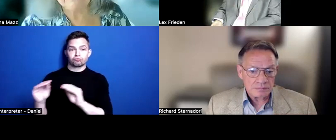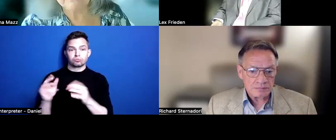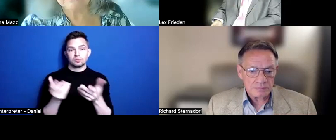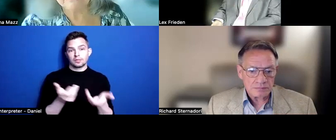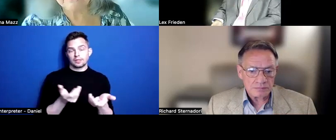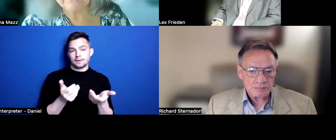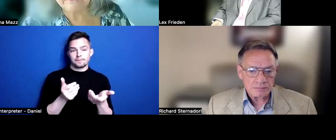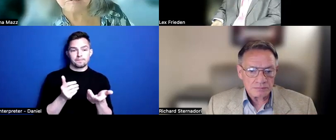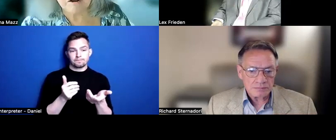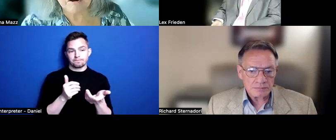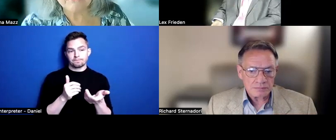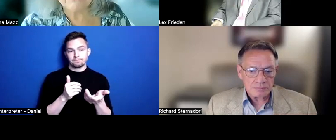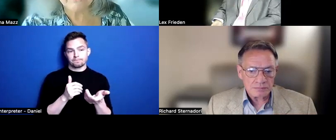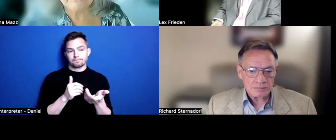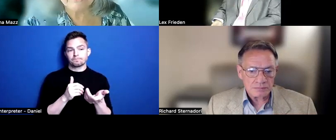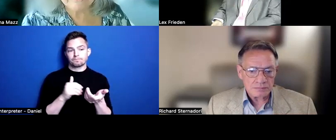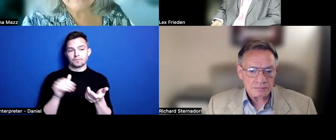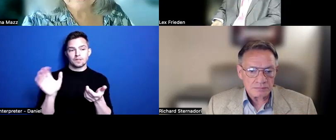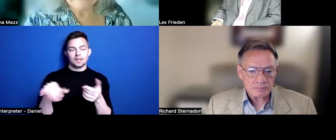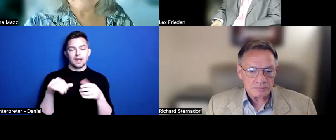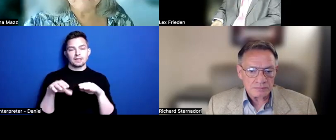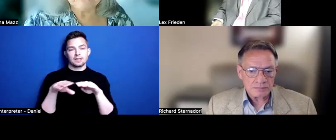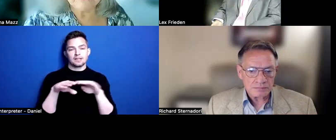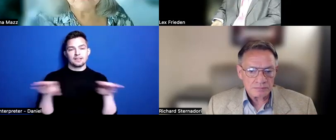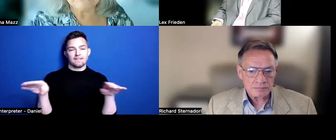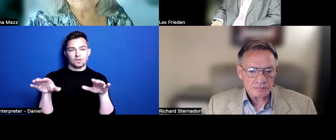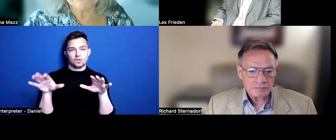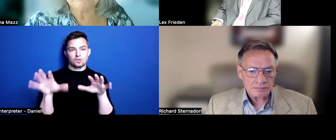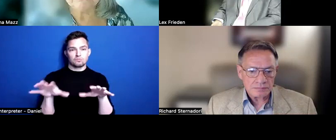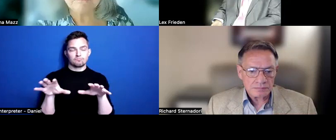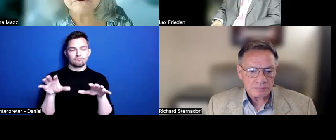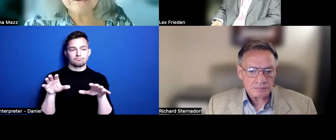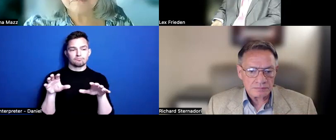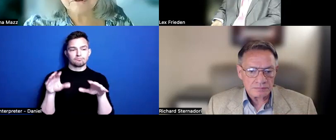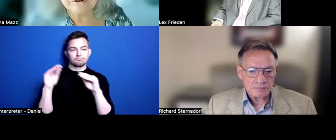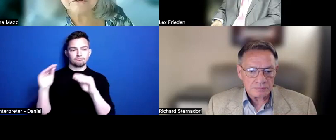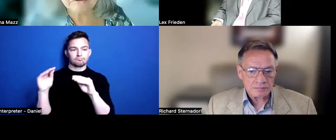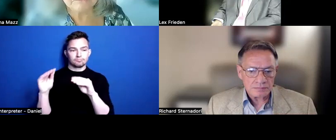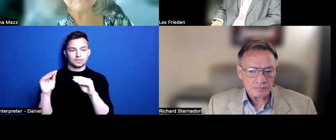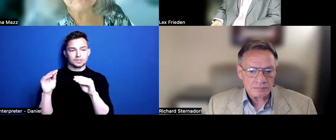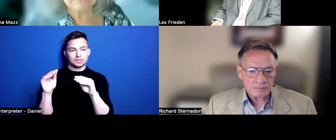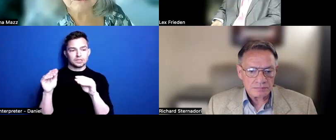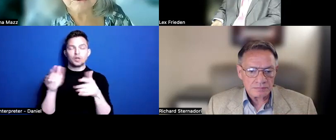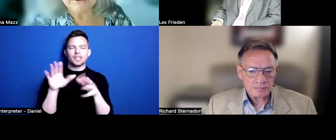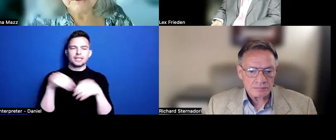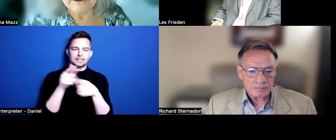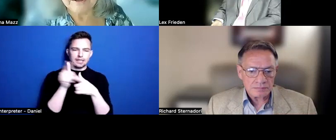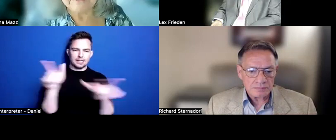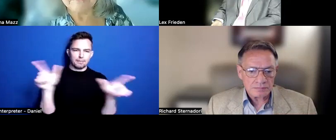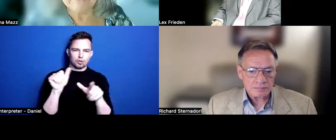well as in the liberal arts, and encourage those children with disabilities